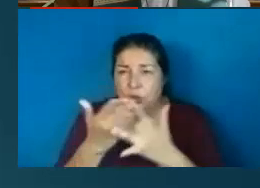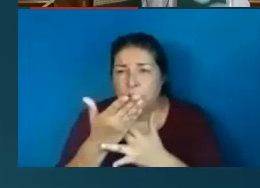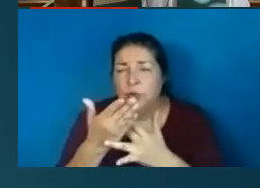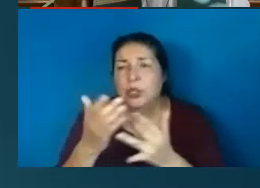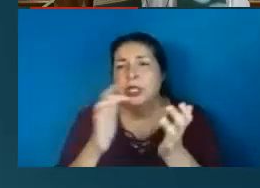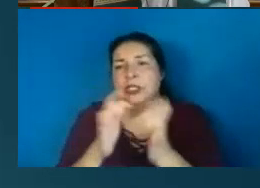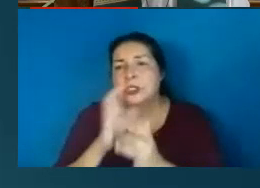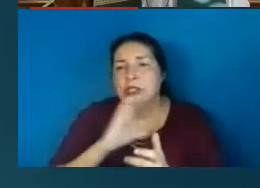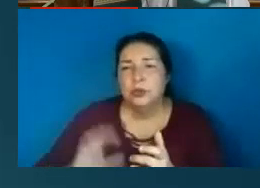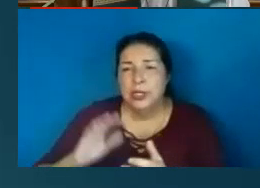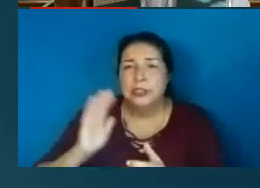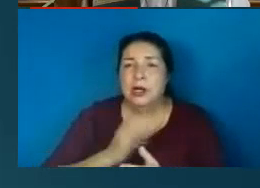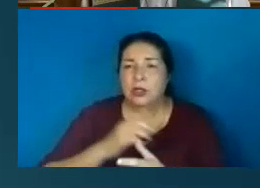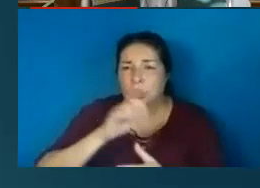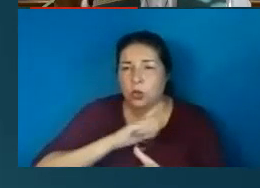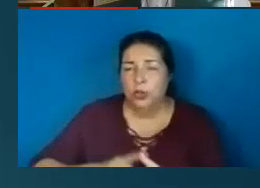Lord.